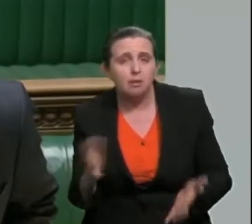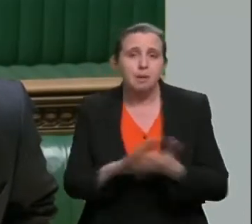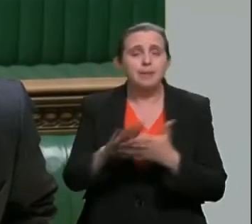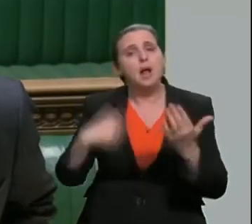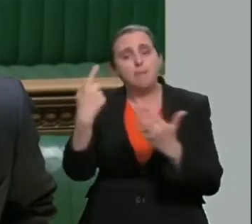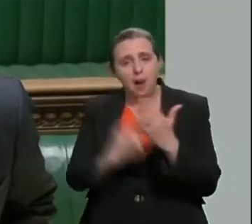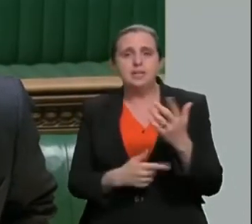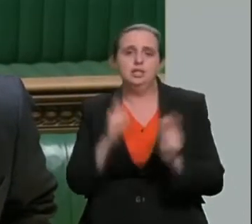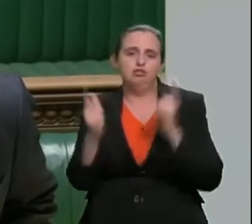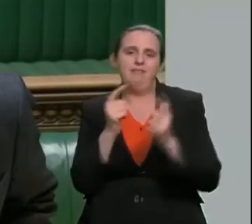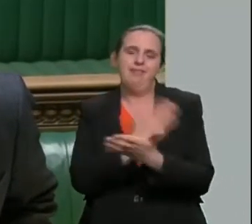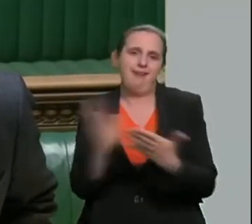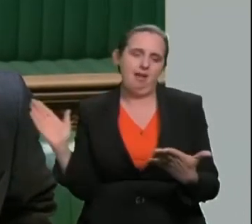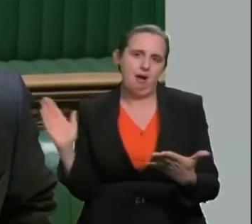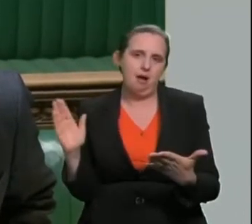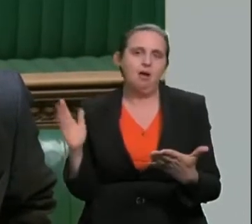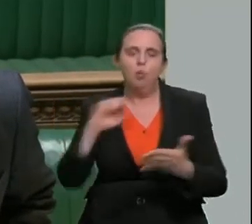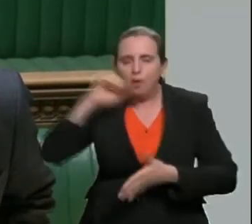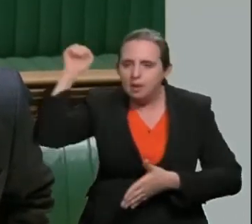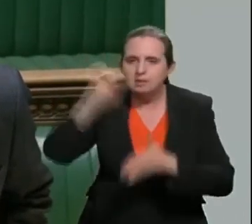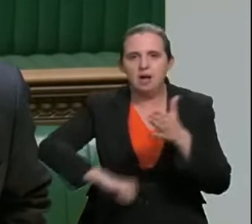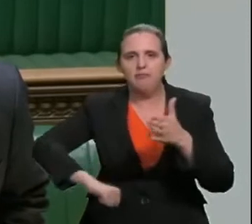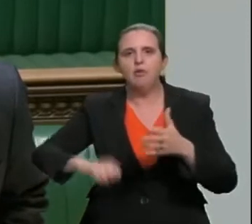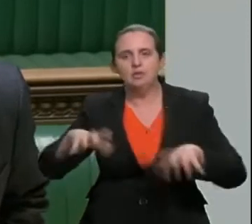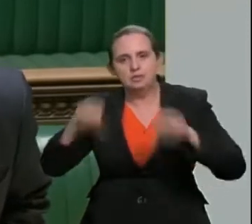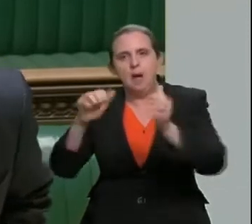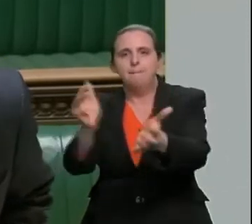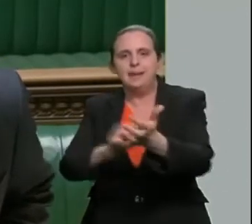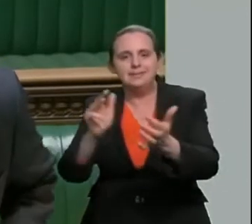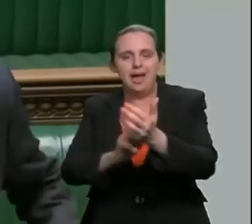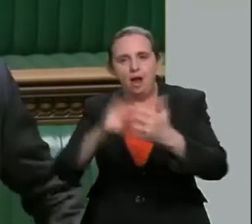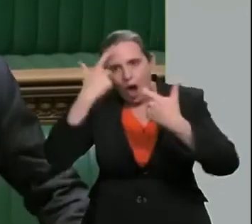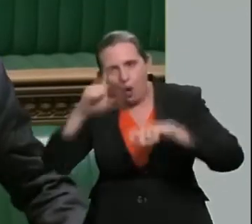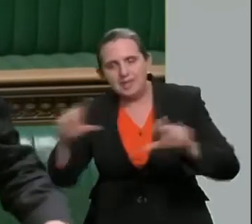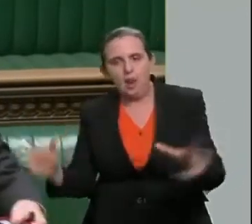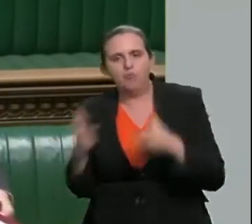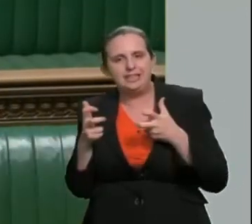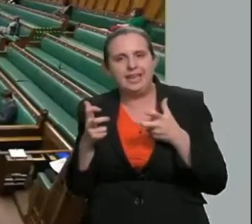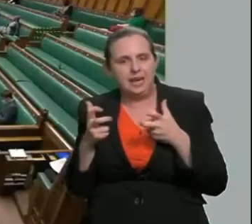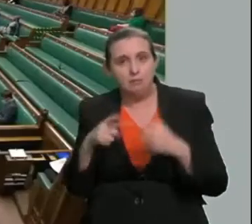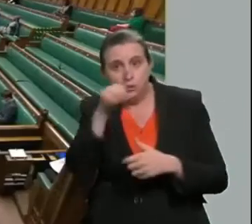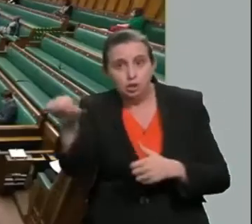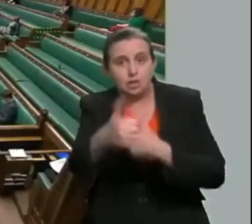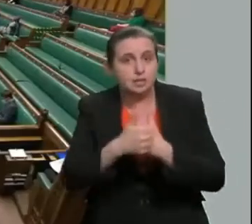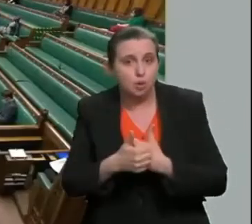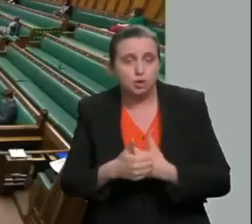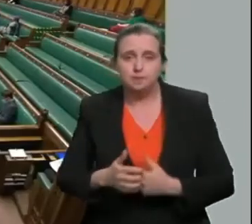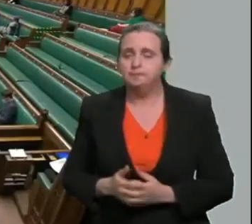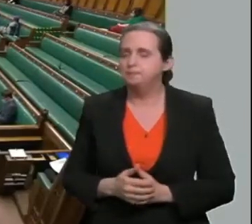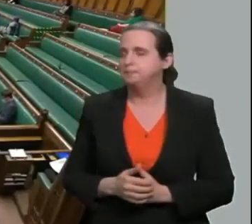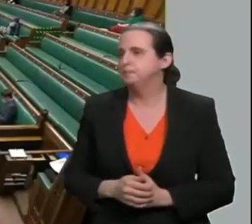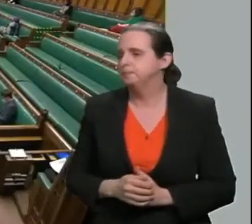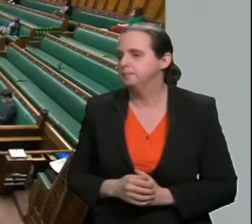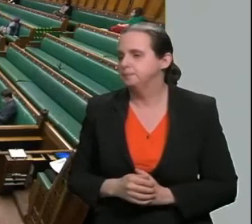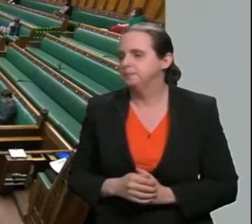is measured, it is proportionate, it is getting tougher from Monday. I hope that he supports it. Keir Starmer.